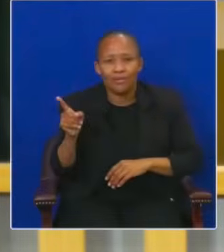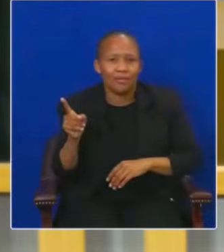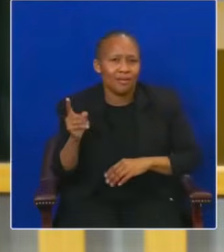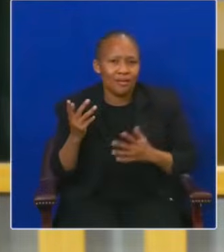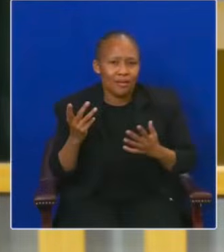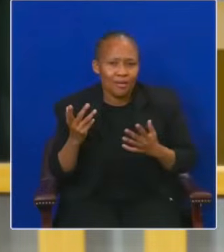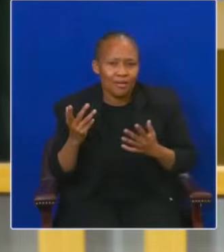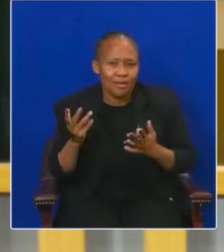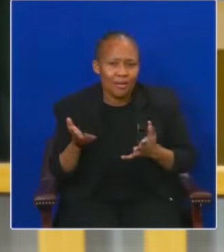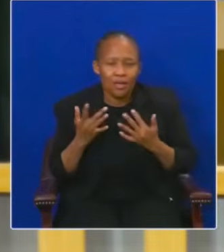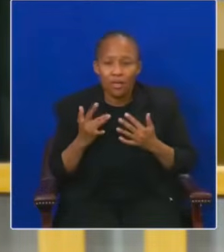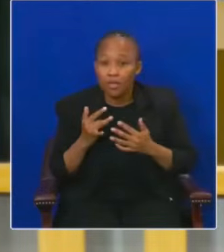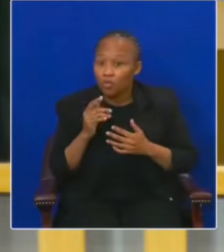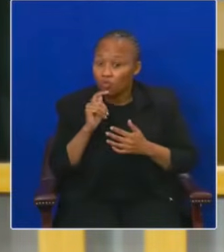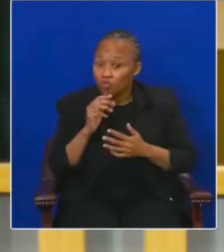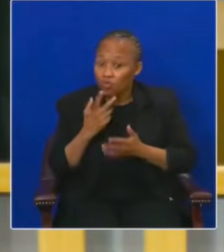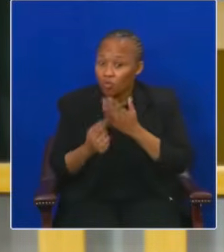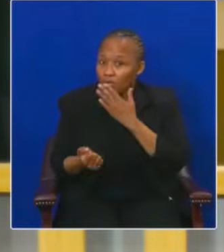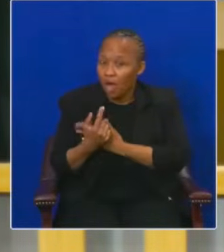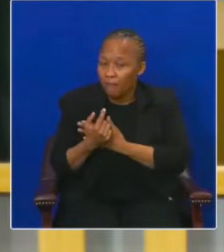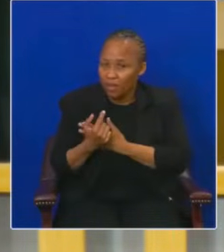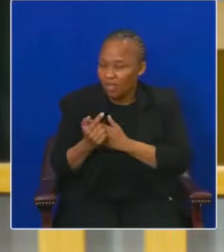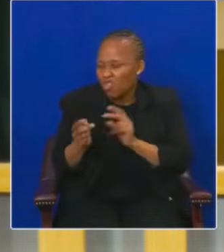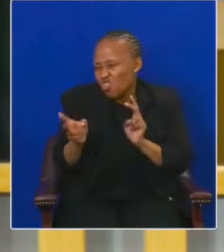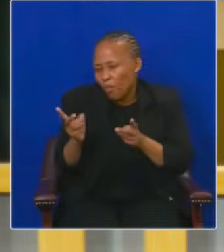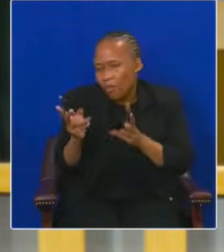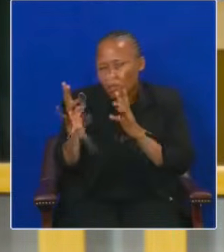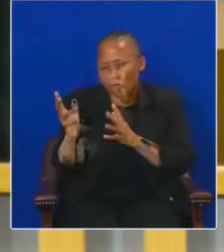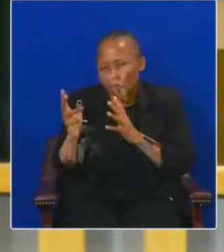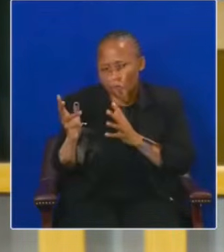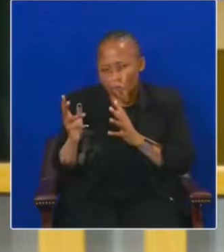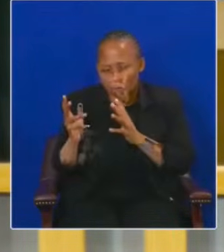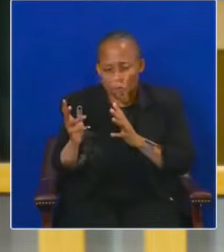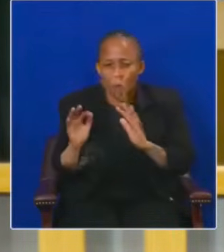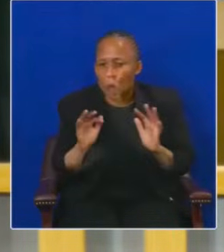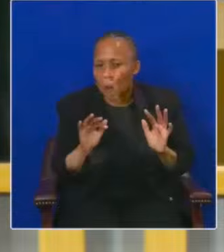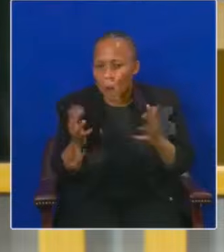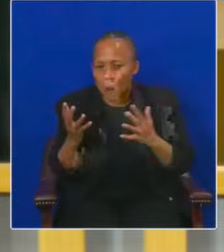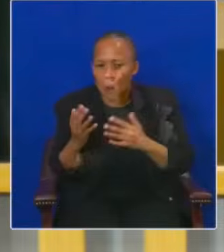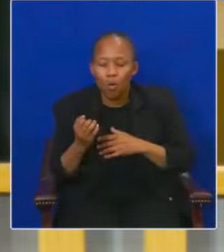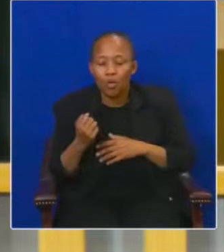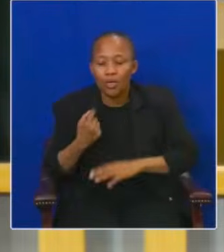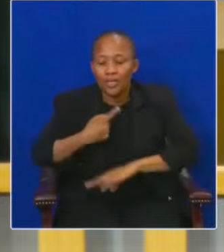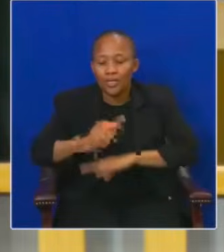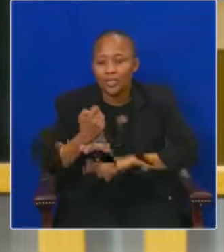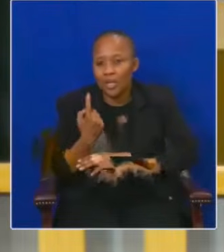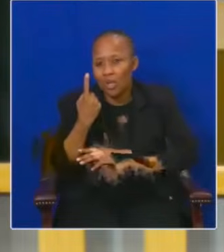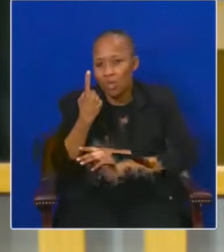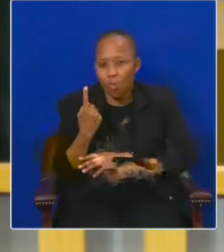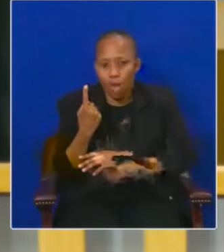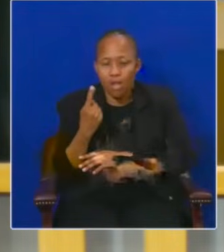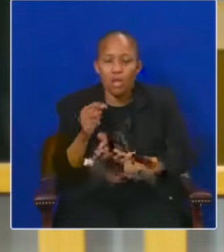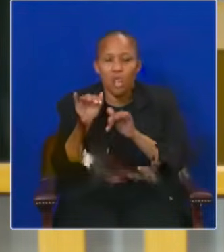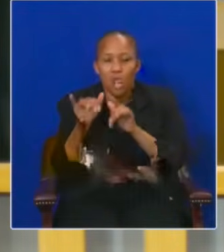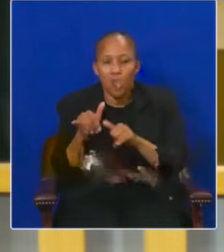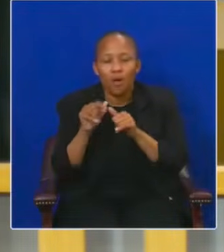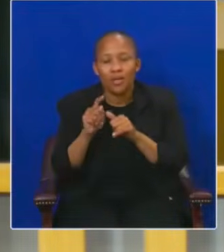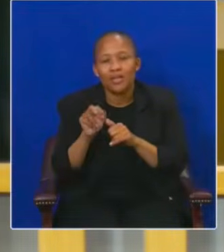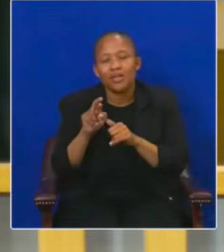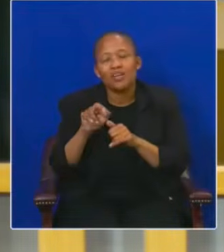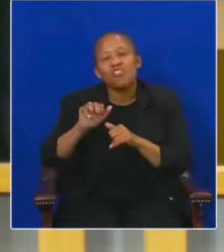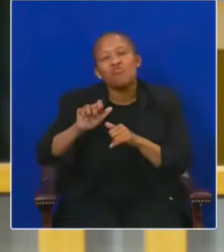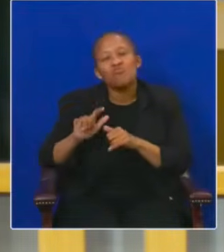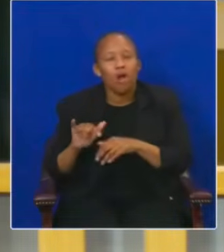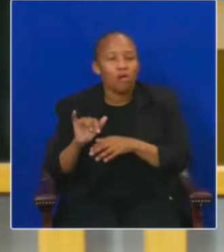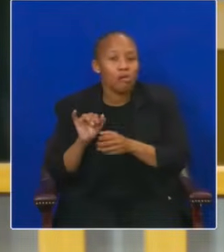happens normally? That people are taken in on day 1, awaiting trial, and they're permitted visitors?